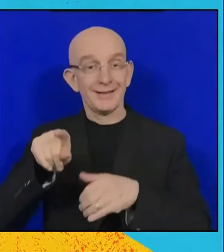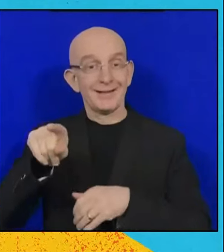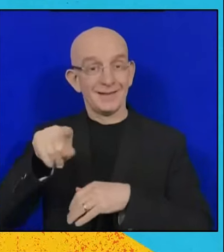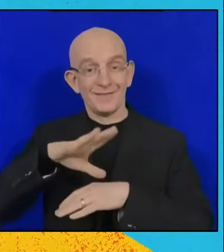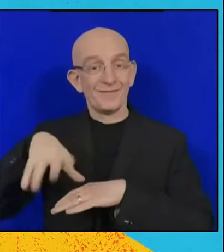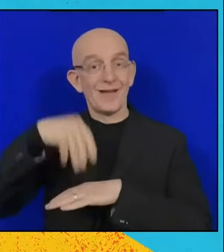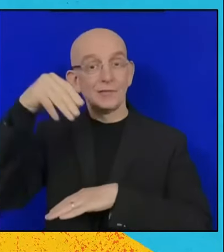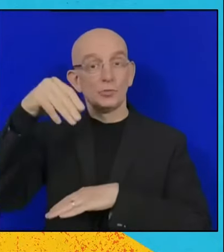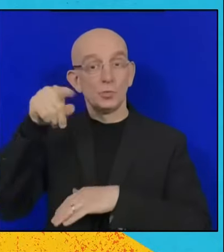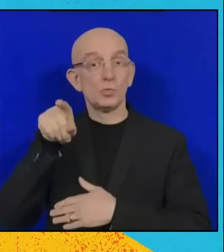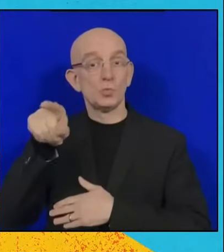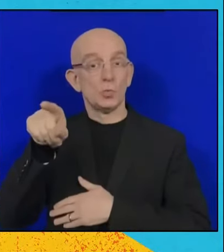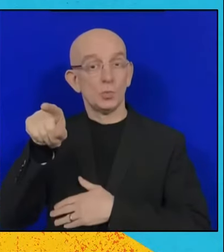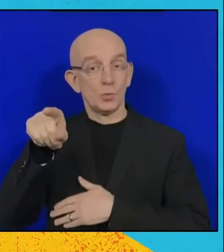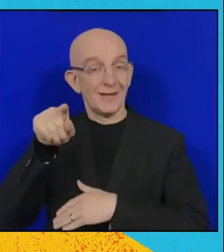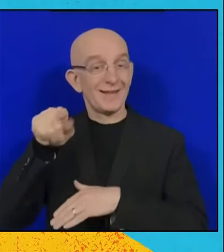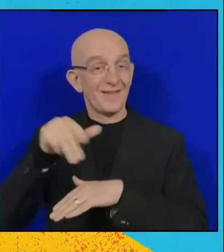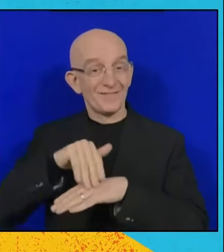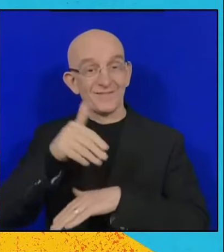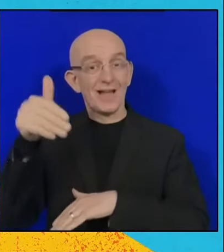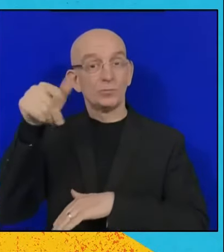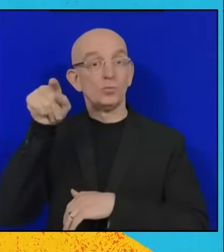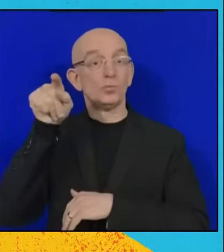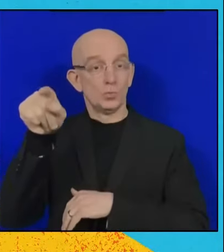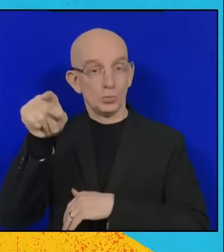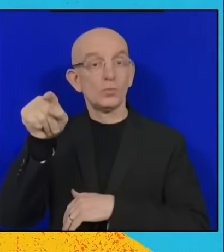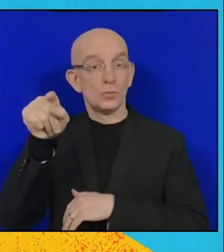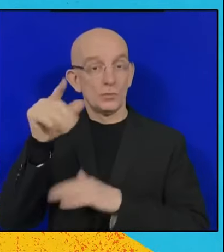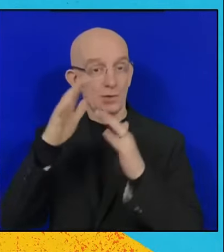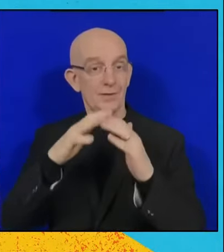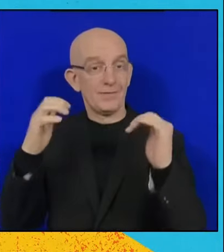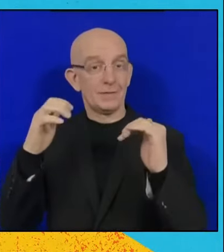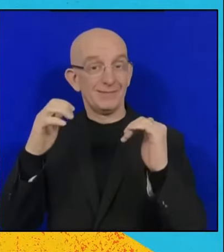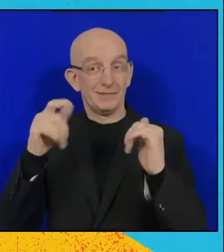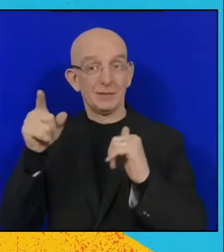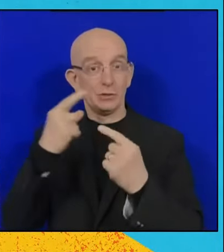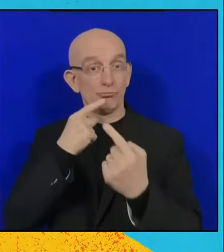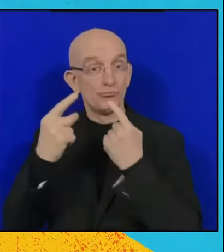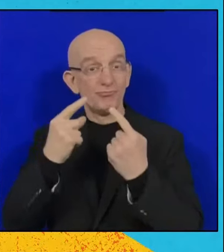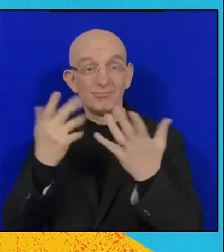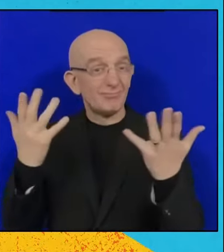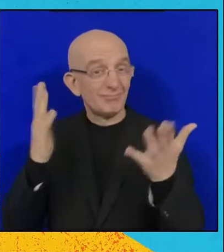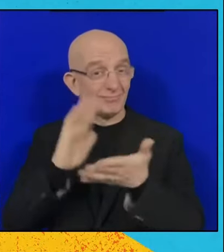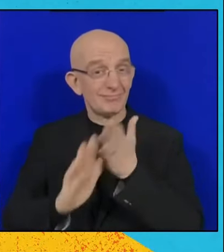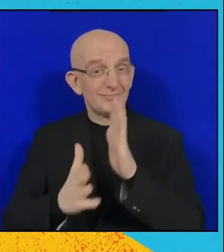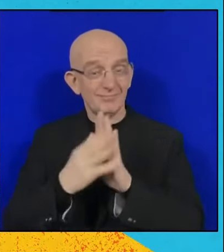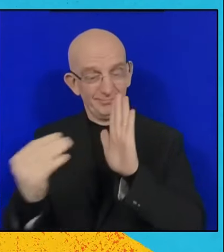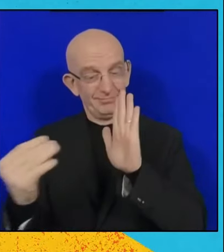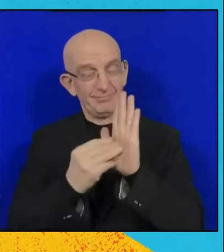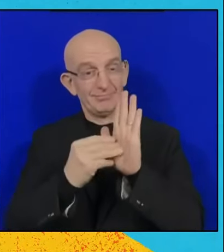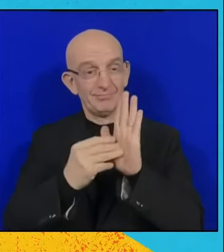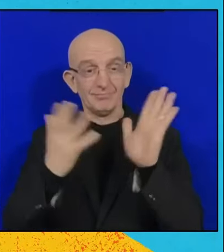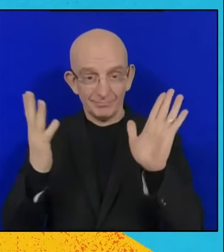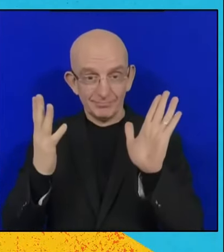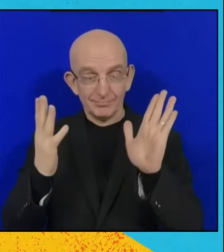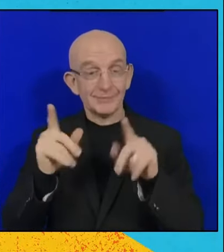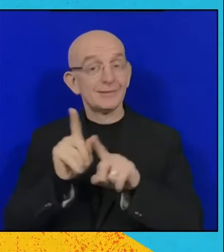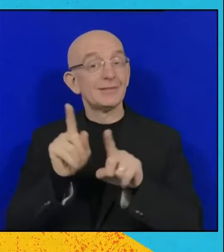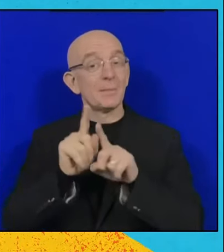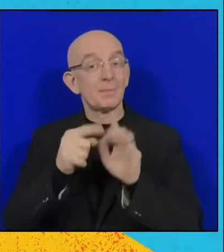There are other examples. In Ghana, young climate activist Joshua Mponsam